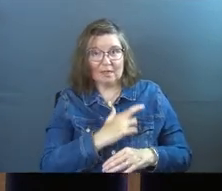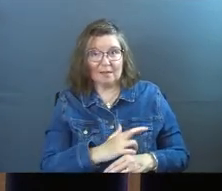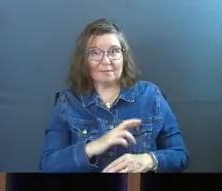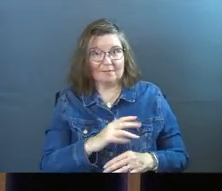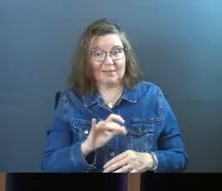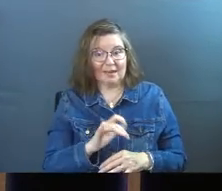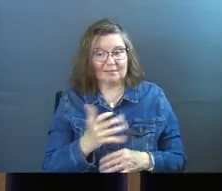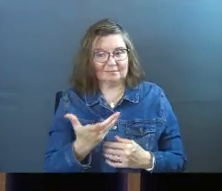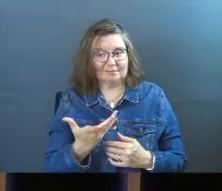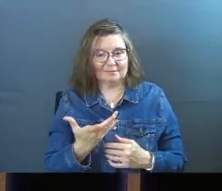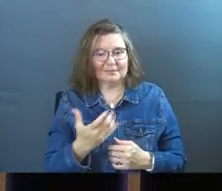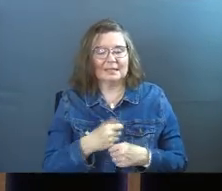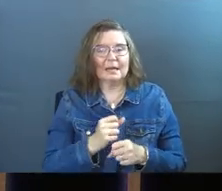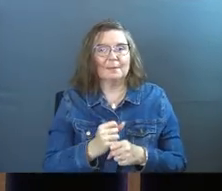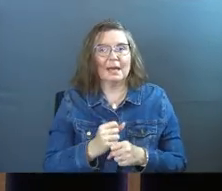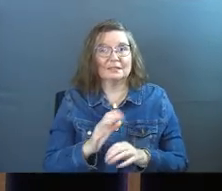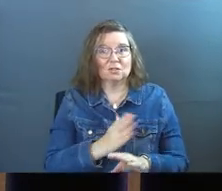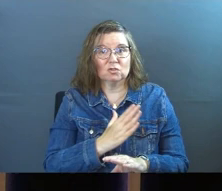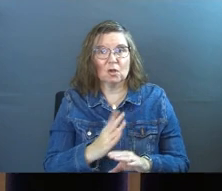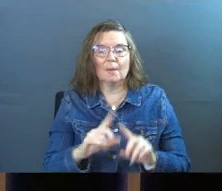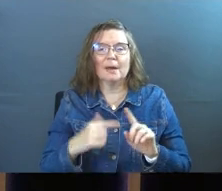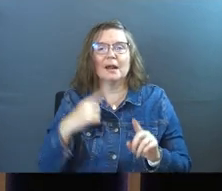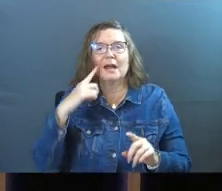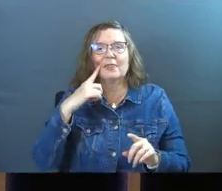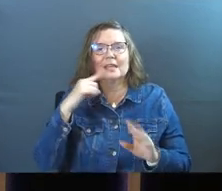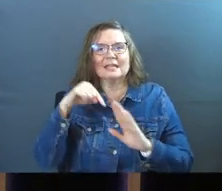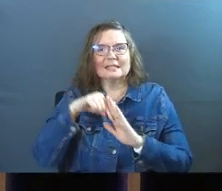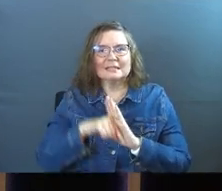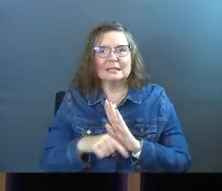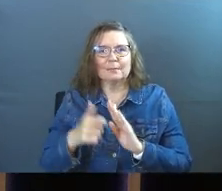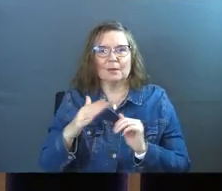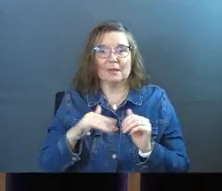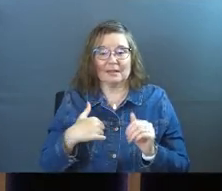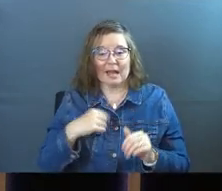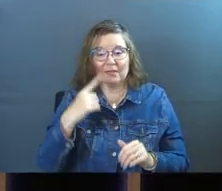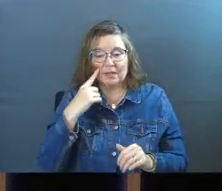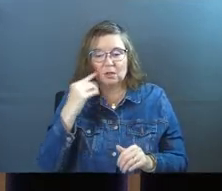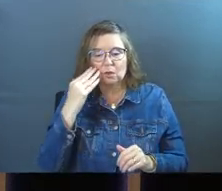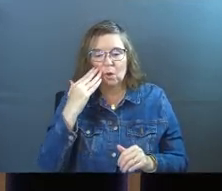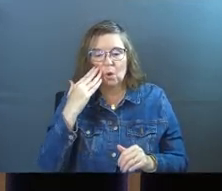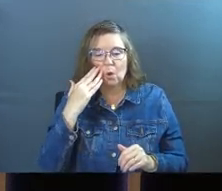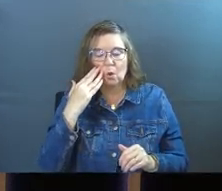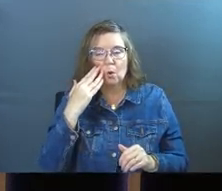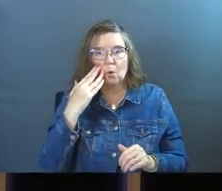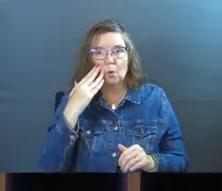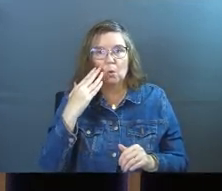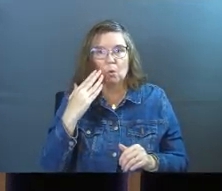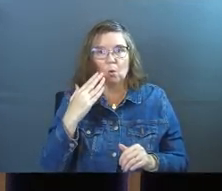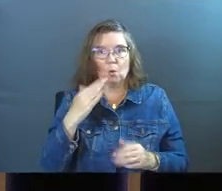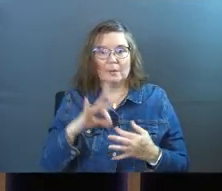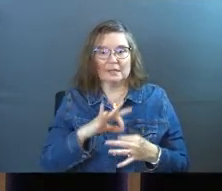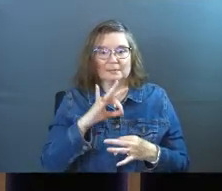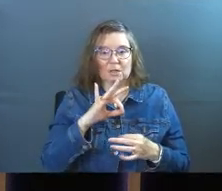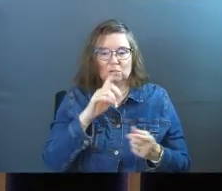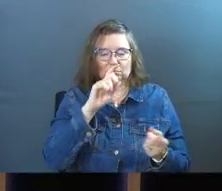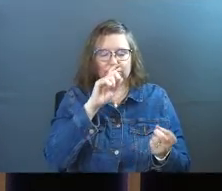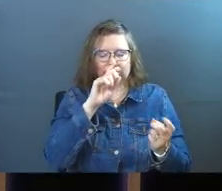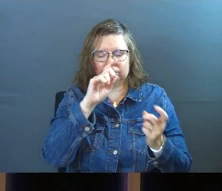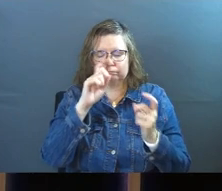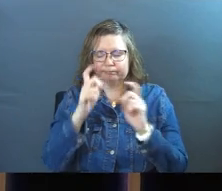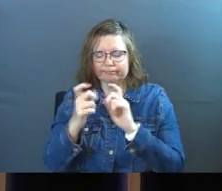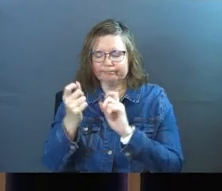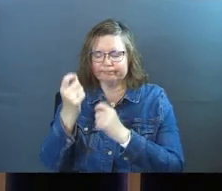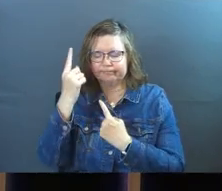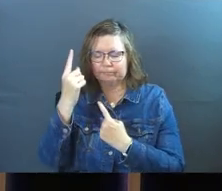what, let's... He makes it into a song, but I think it's deeper than that. I think he knows the corner spiritually that he's turning. He's like,